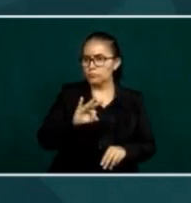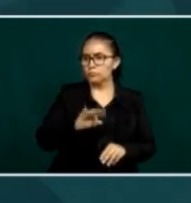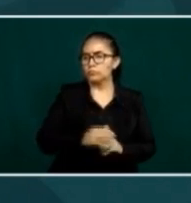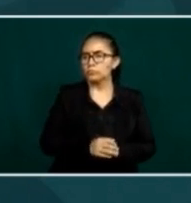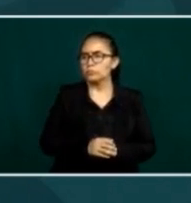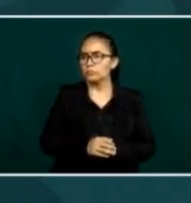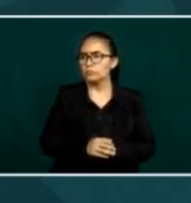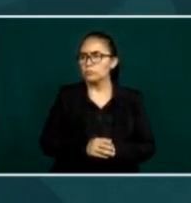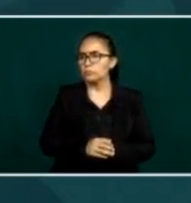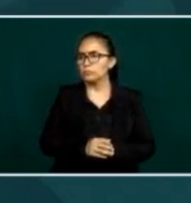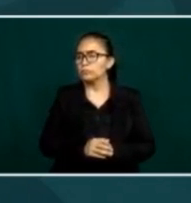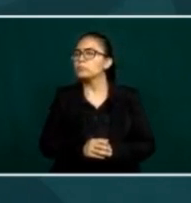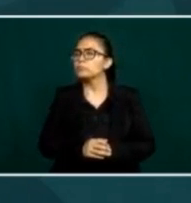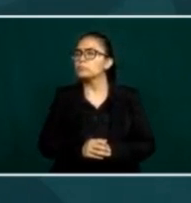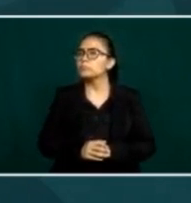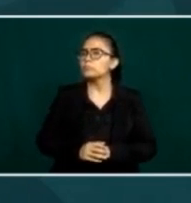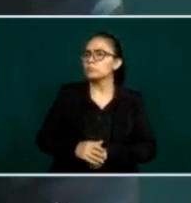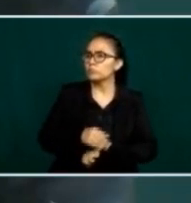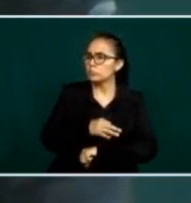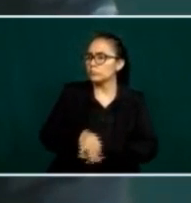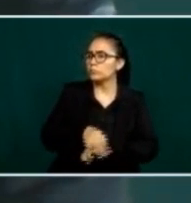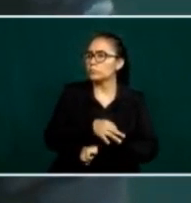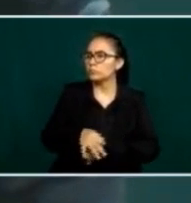Infonavit while